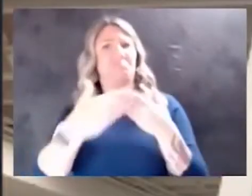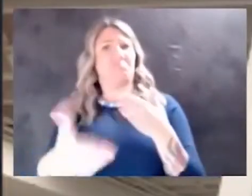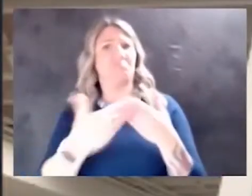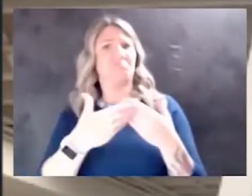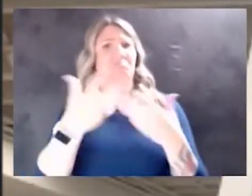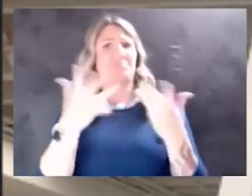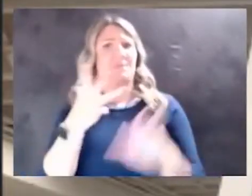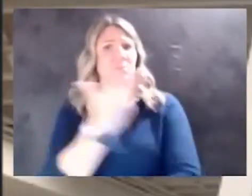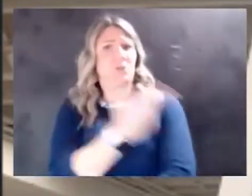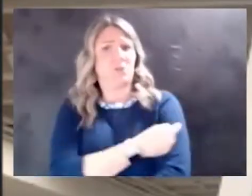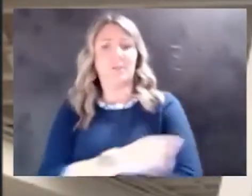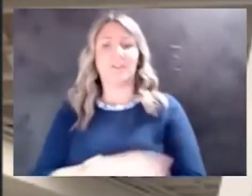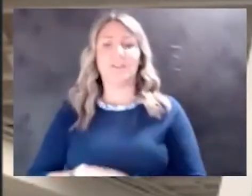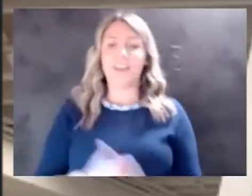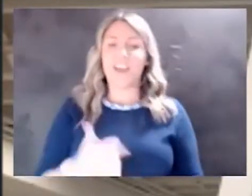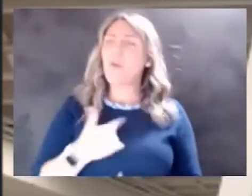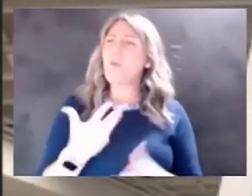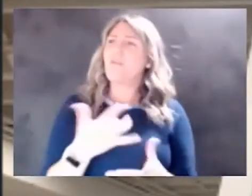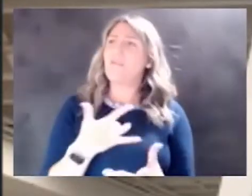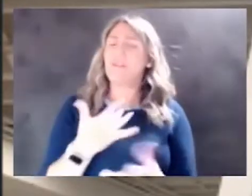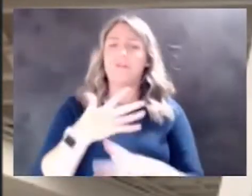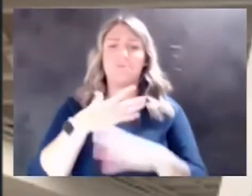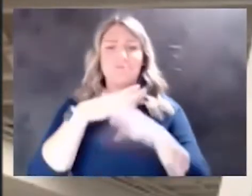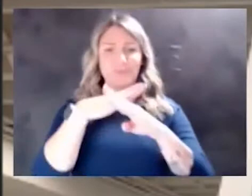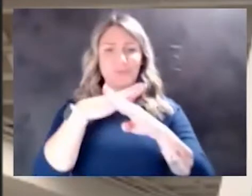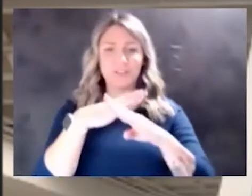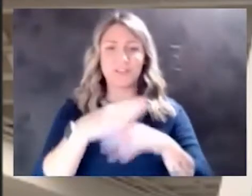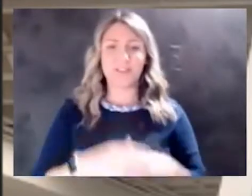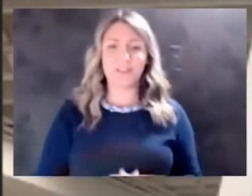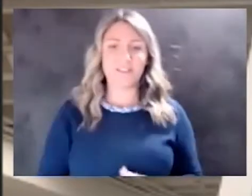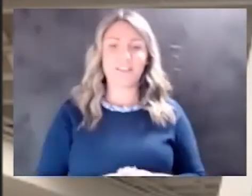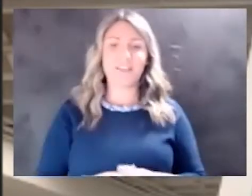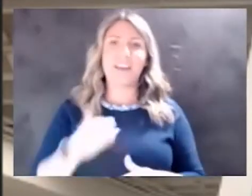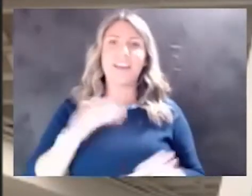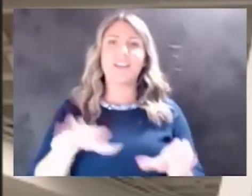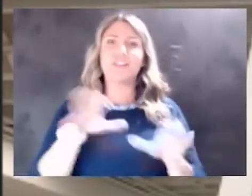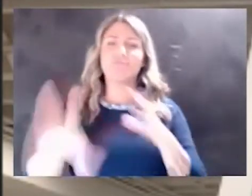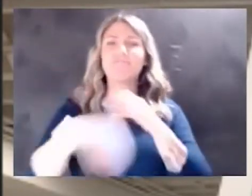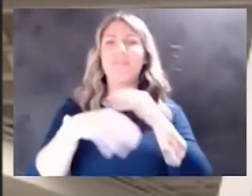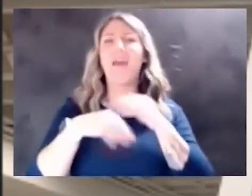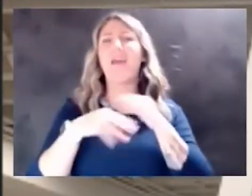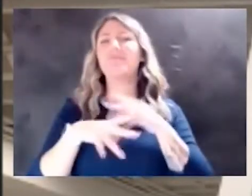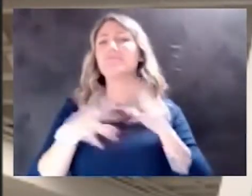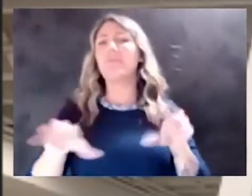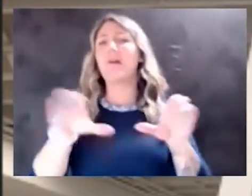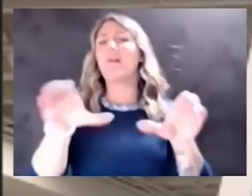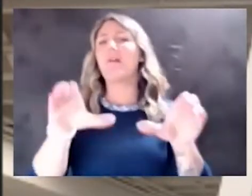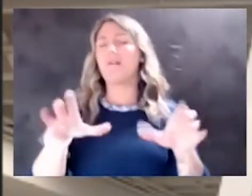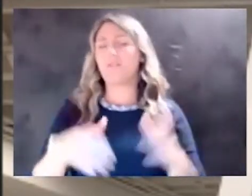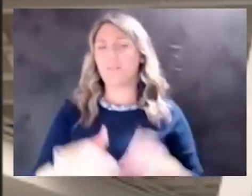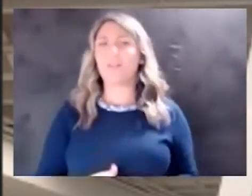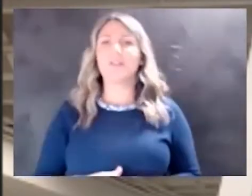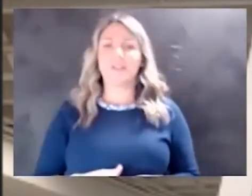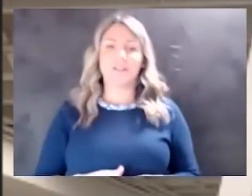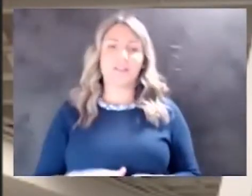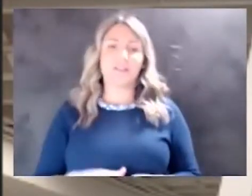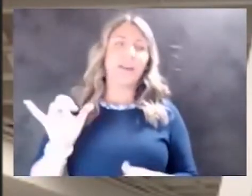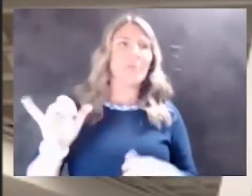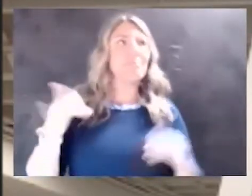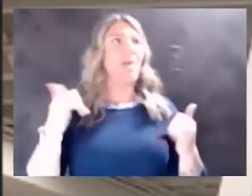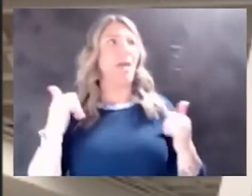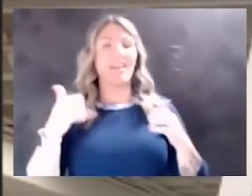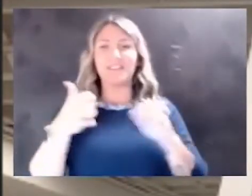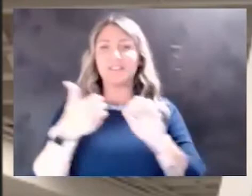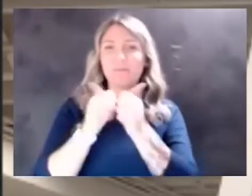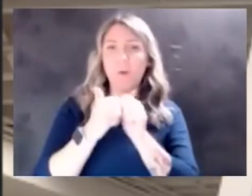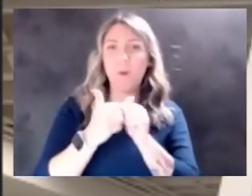Well, I wanted to feel protected because I do some extracurricular activities, and like I play some sports, and I want to